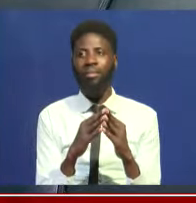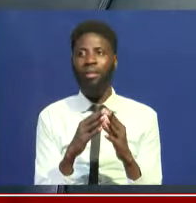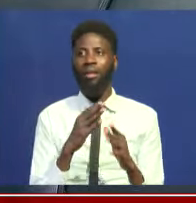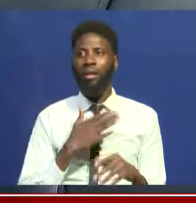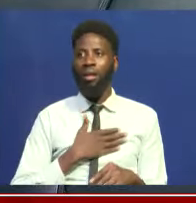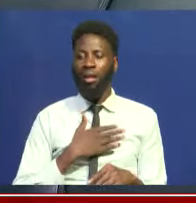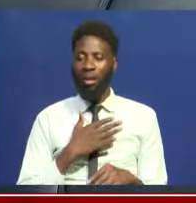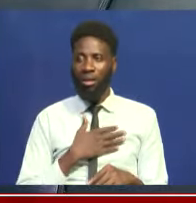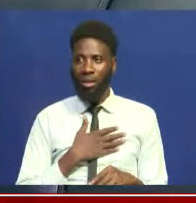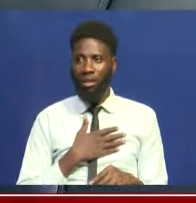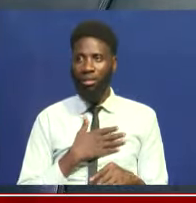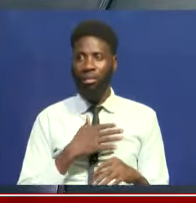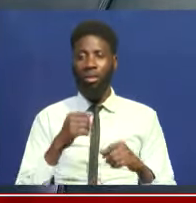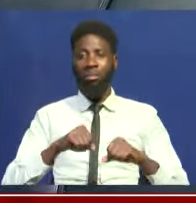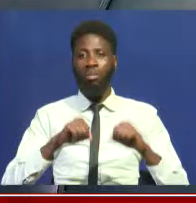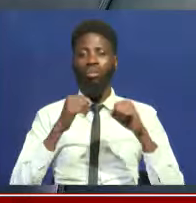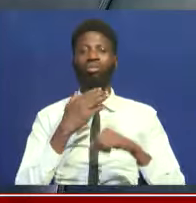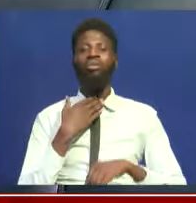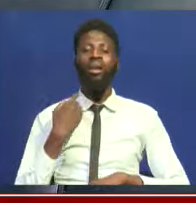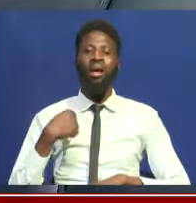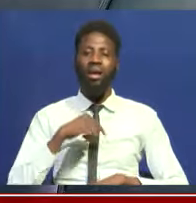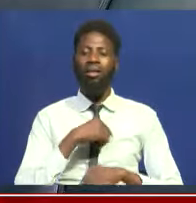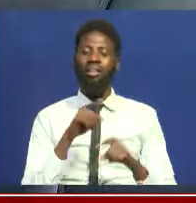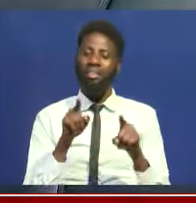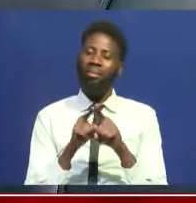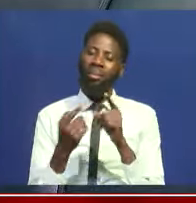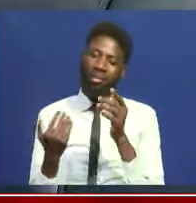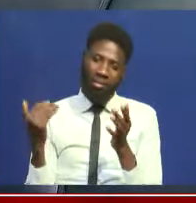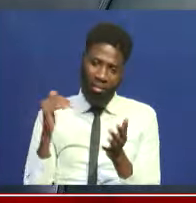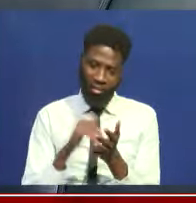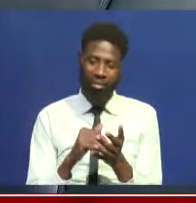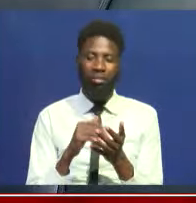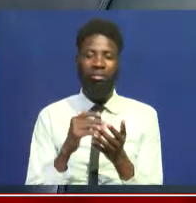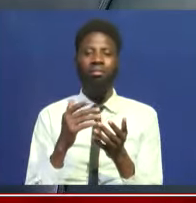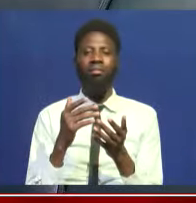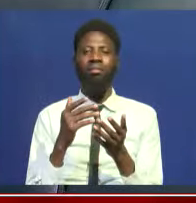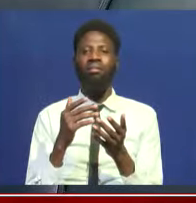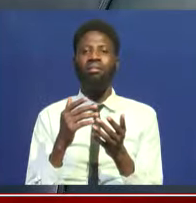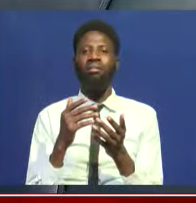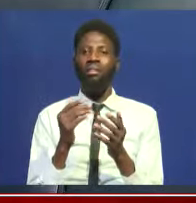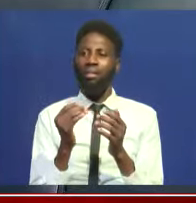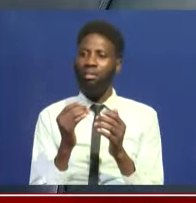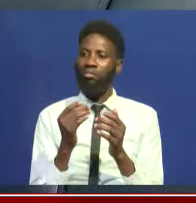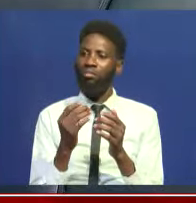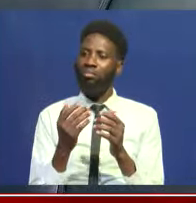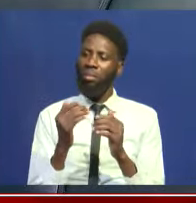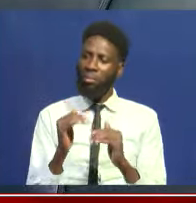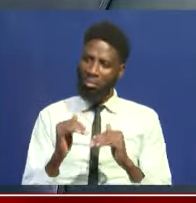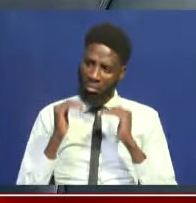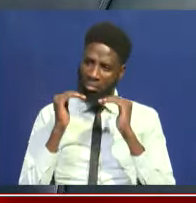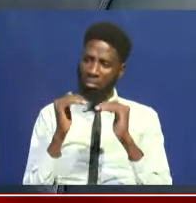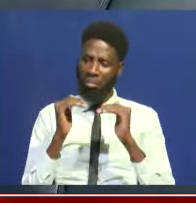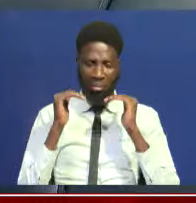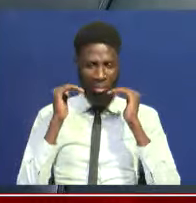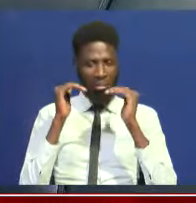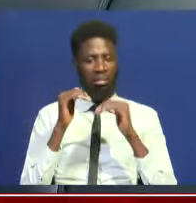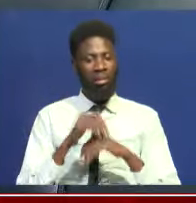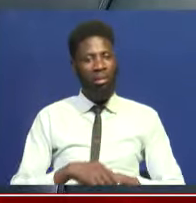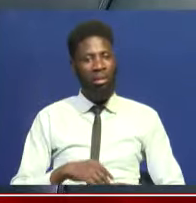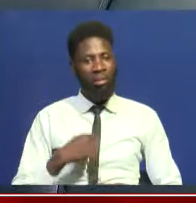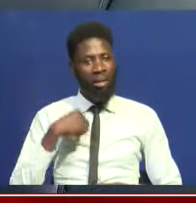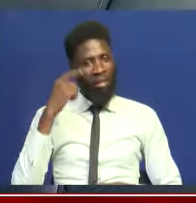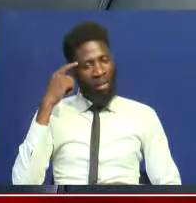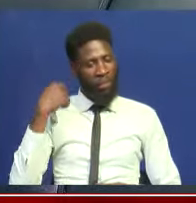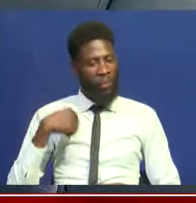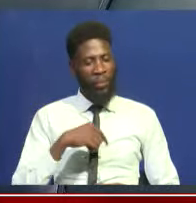boss would like us to have another record year, and then another record year. So that's where I think we're headed, to